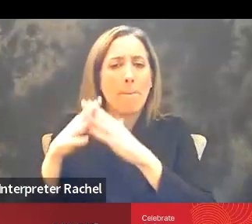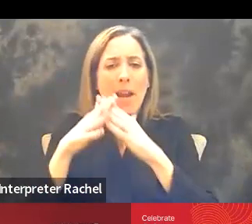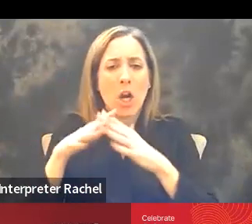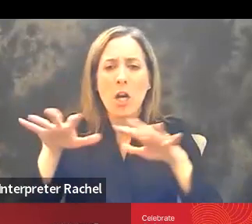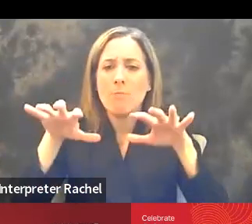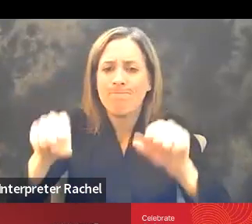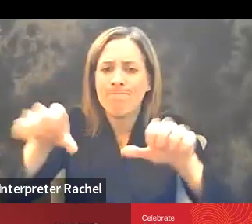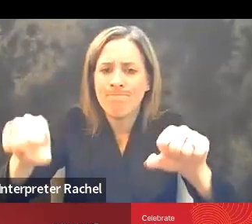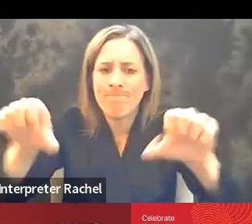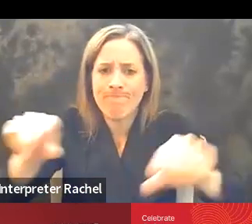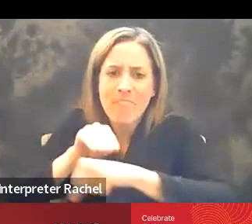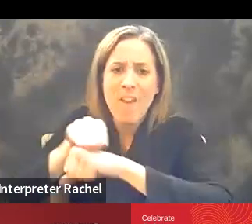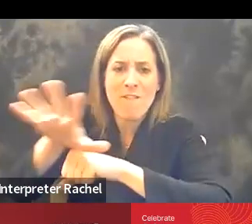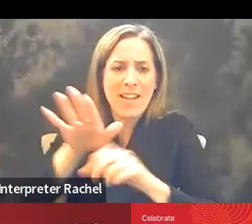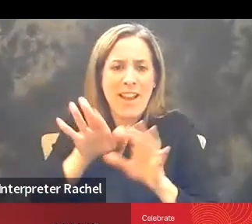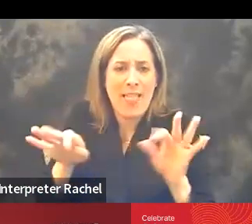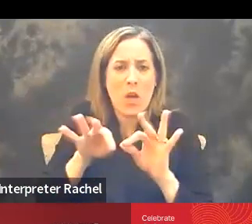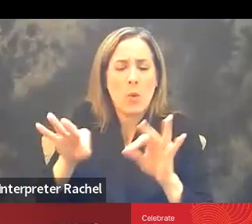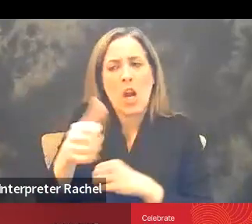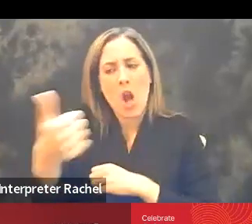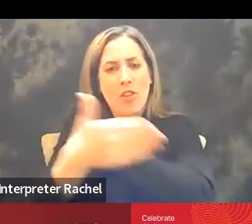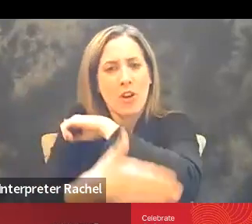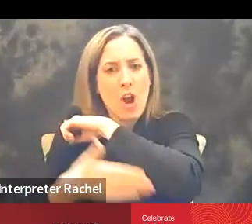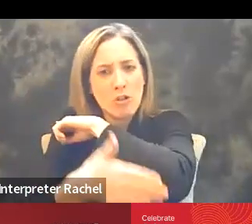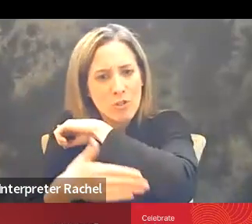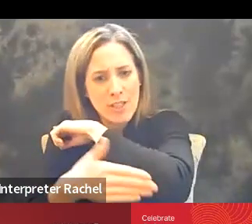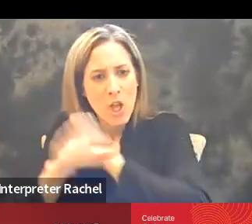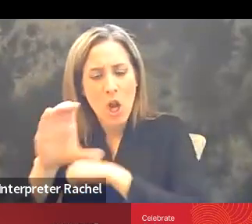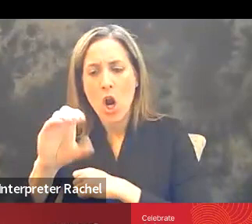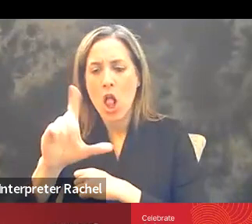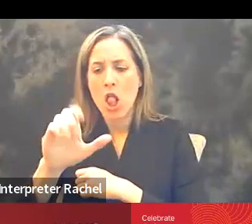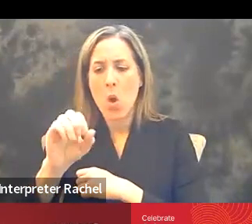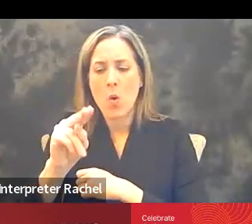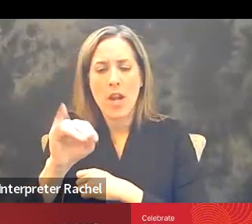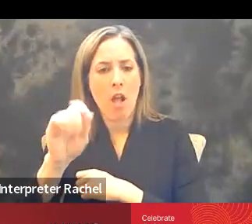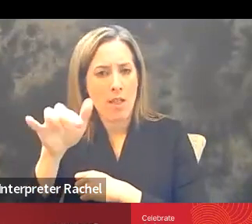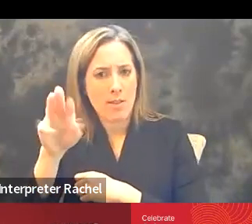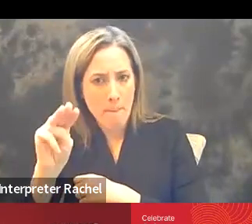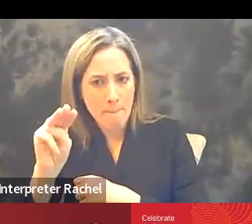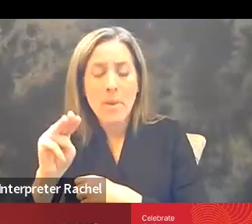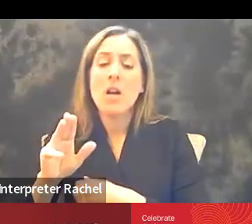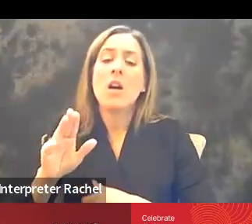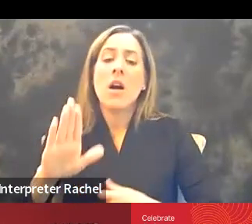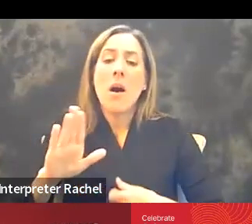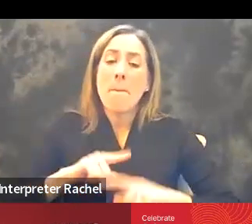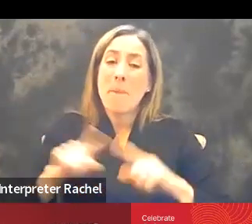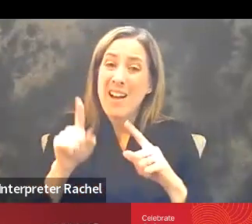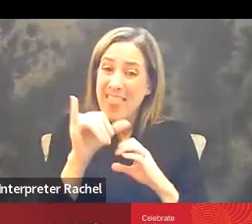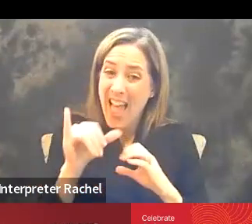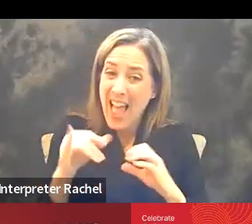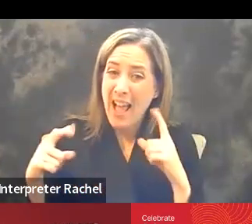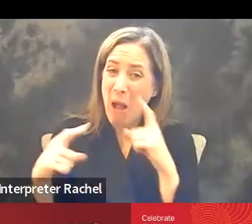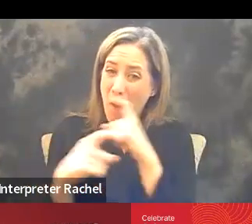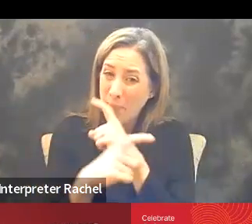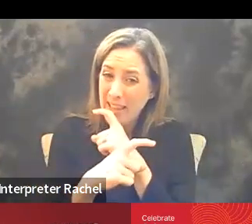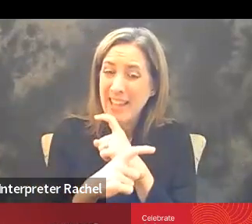it adds difficulty to even trying to be very specific in the communication that we're trying to do, and it adds to kind of a certain